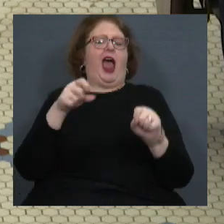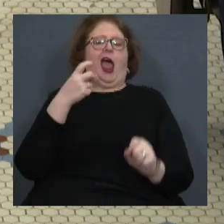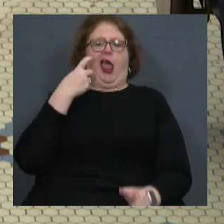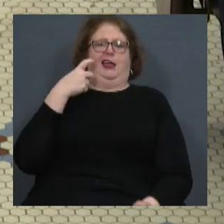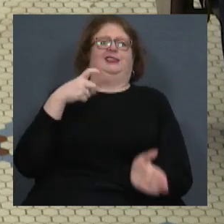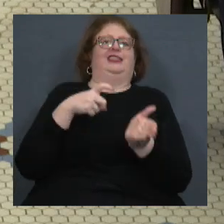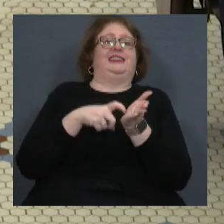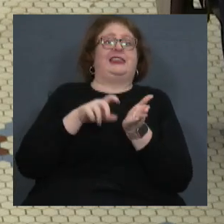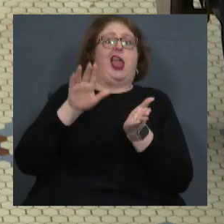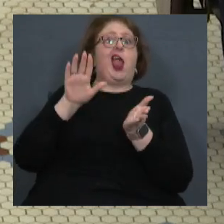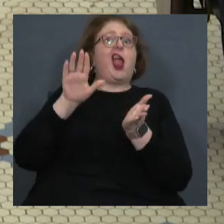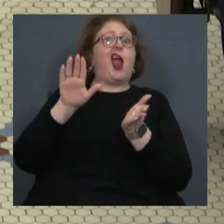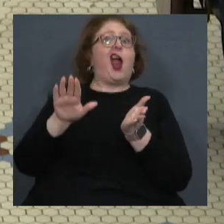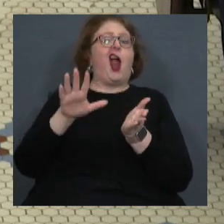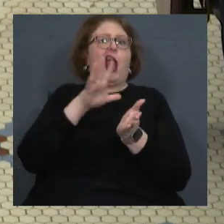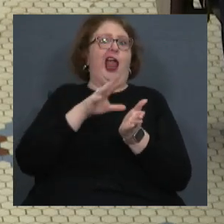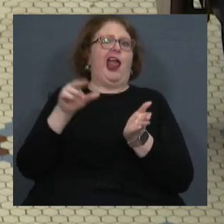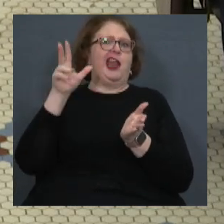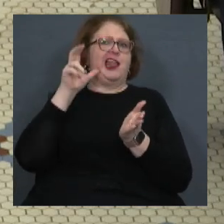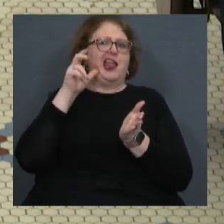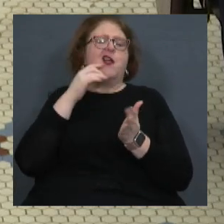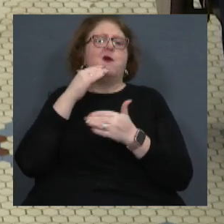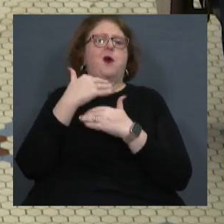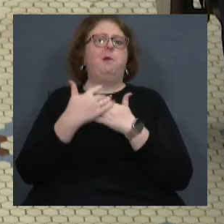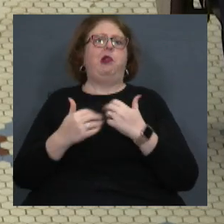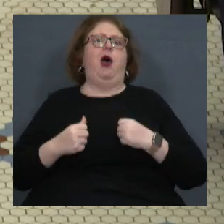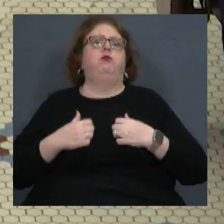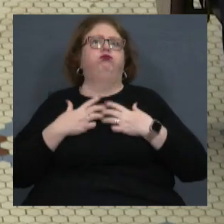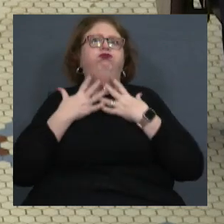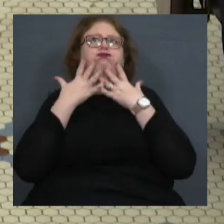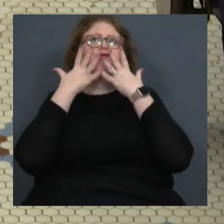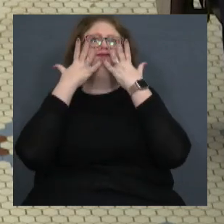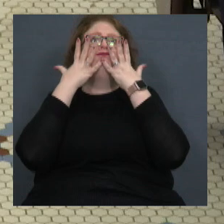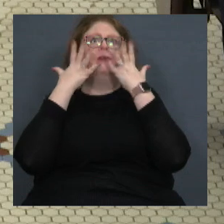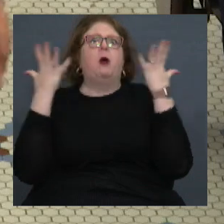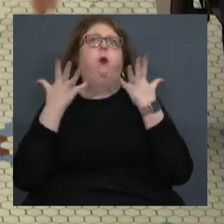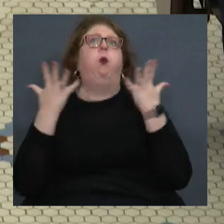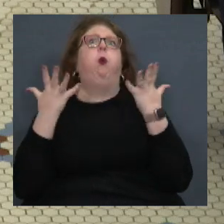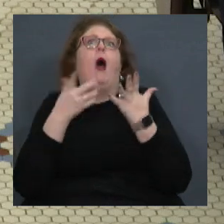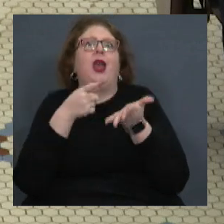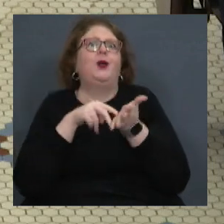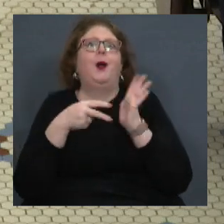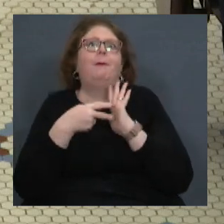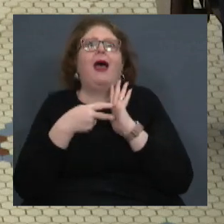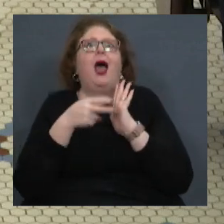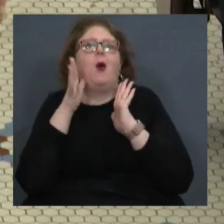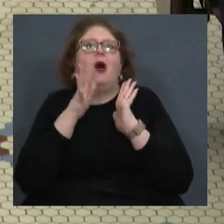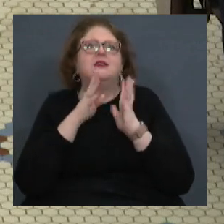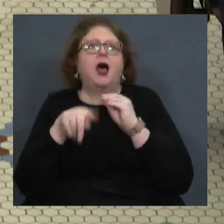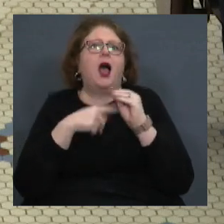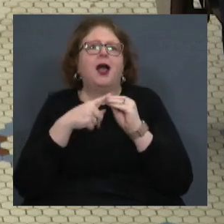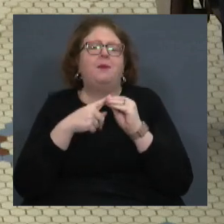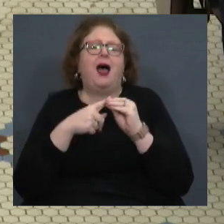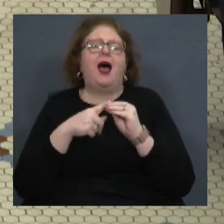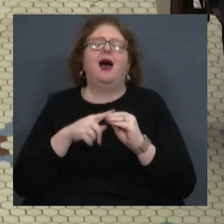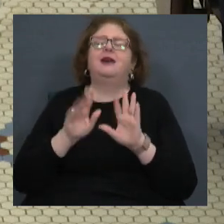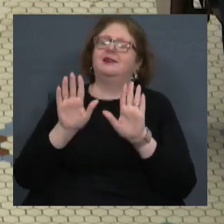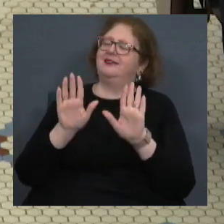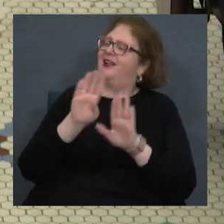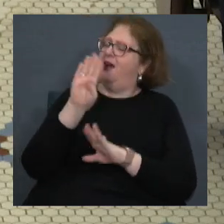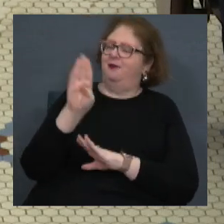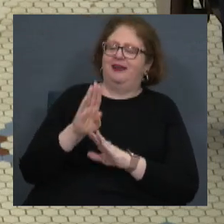head. What are you going to talk about? And so I would never embarrass you,